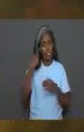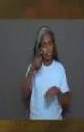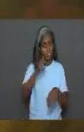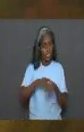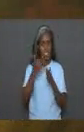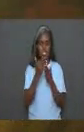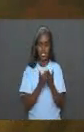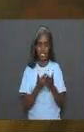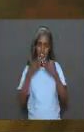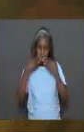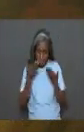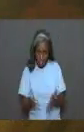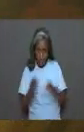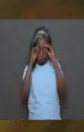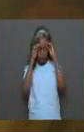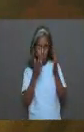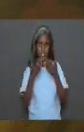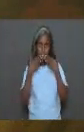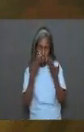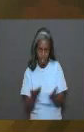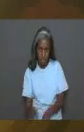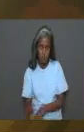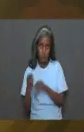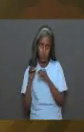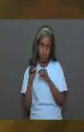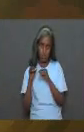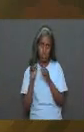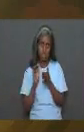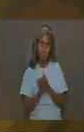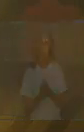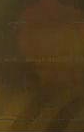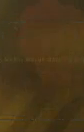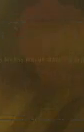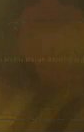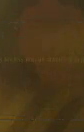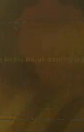Until next lesson, thank you, teacher. Thank you, students.